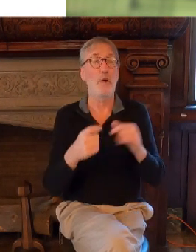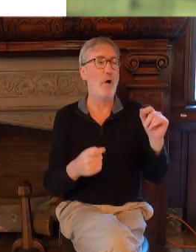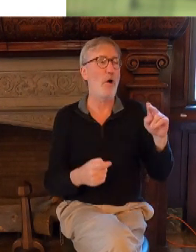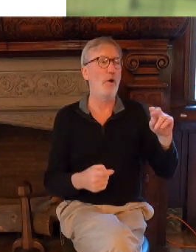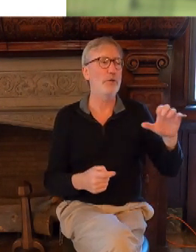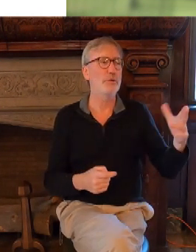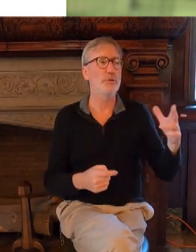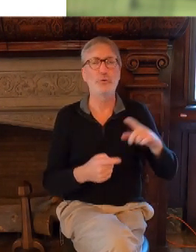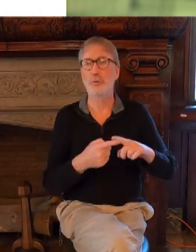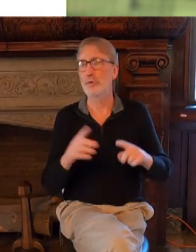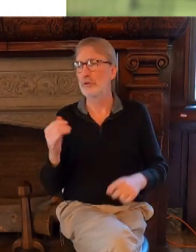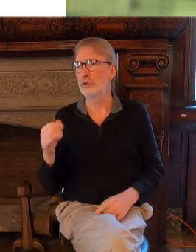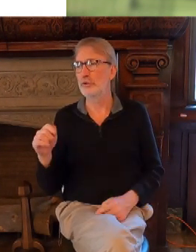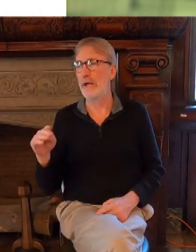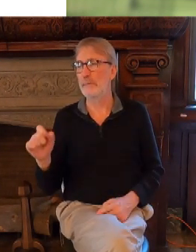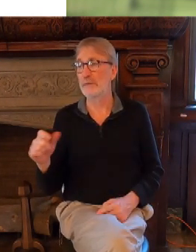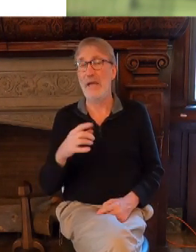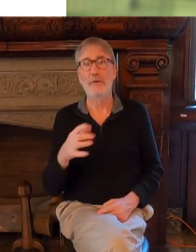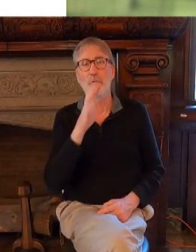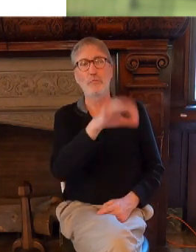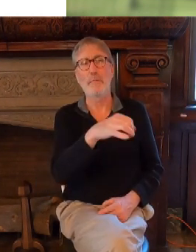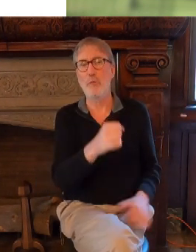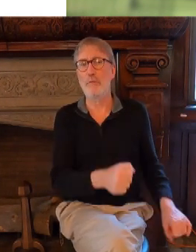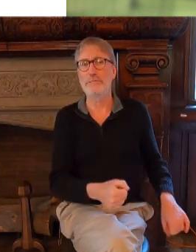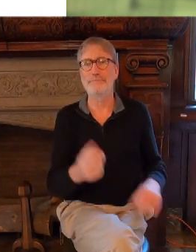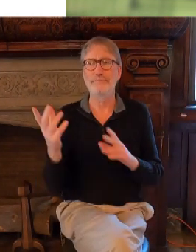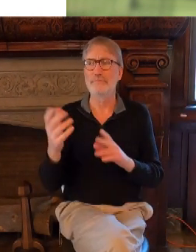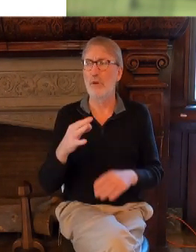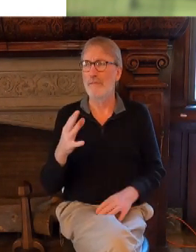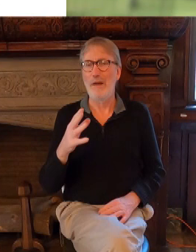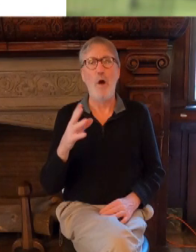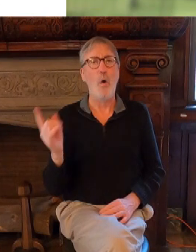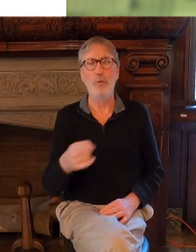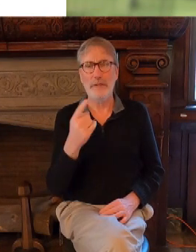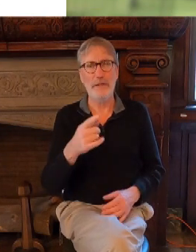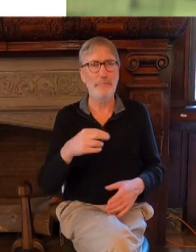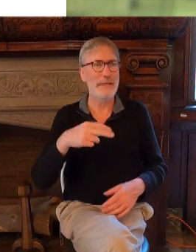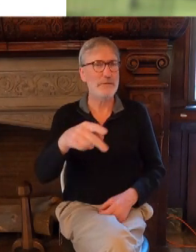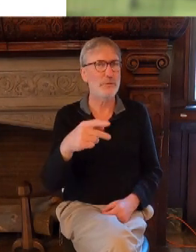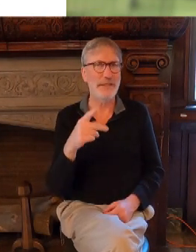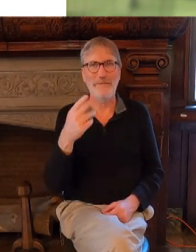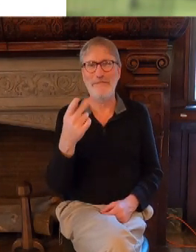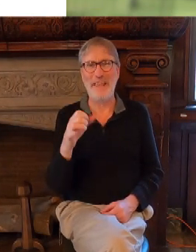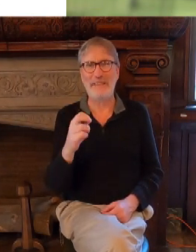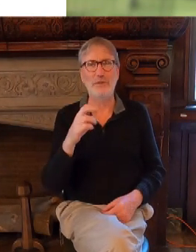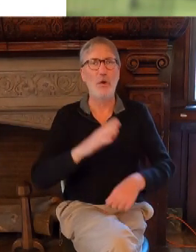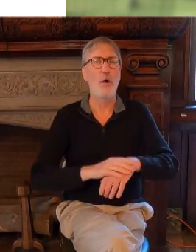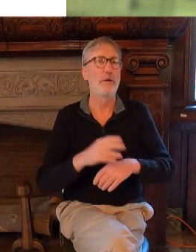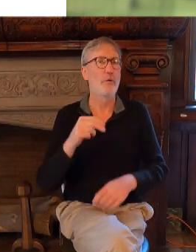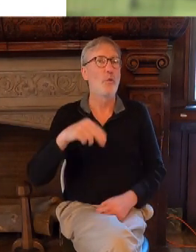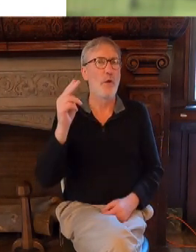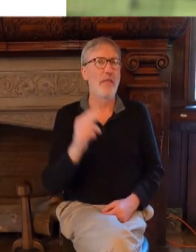James. And then the removal of the pedestrian exclusive phase at North and Cedar.